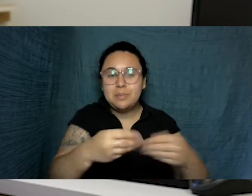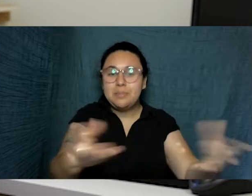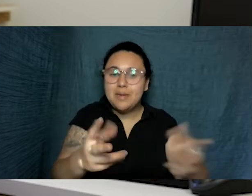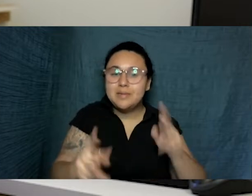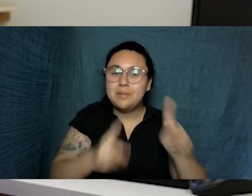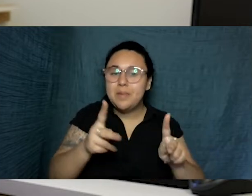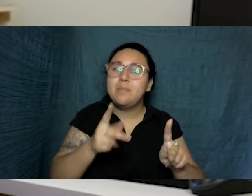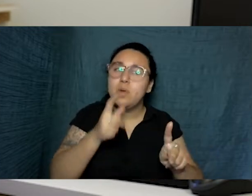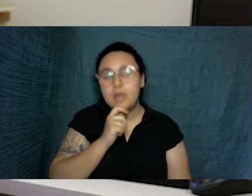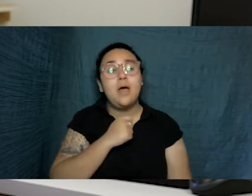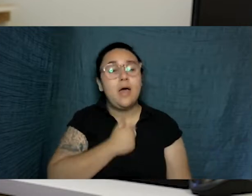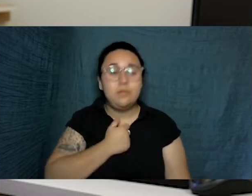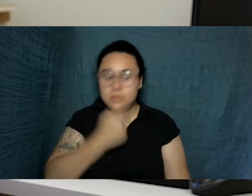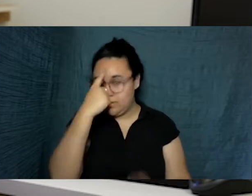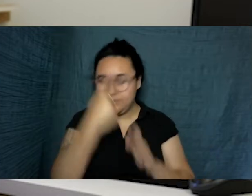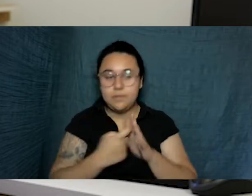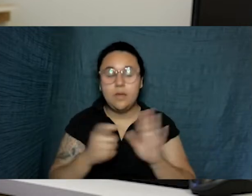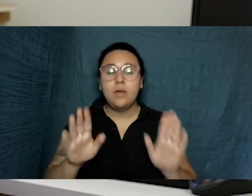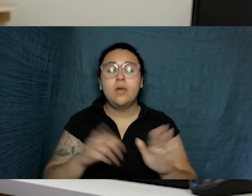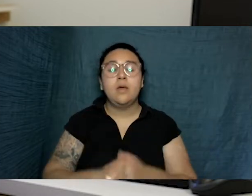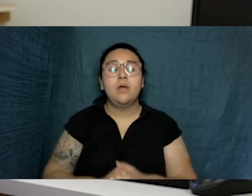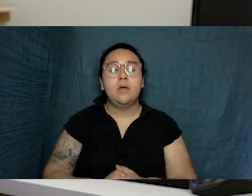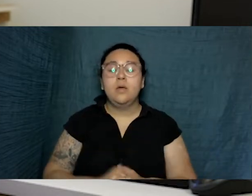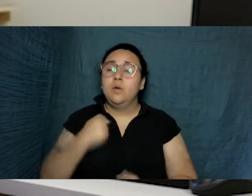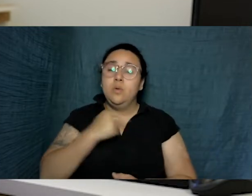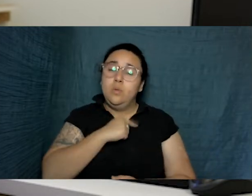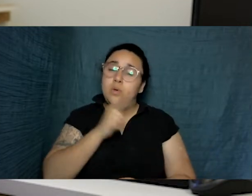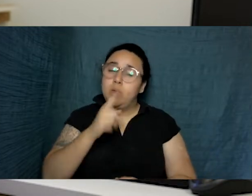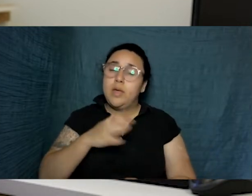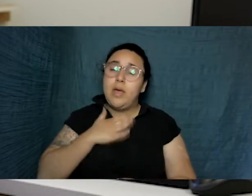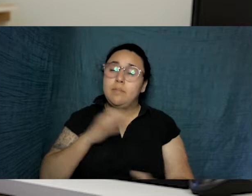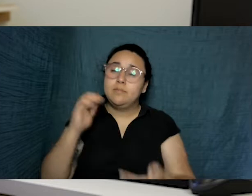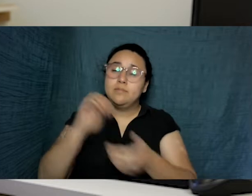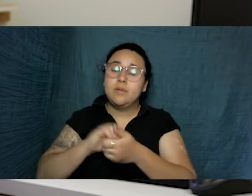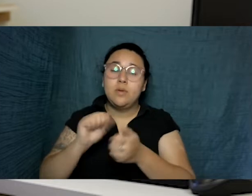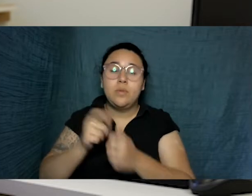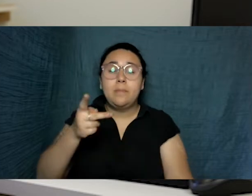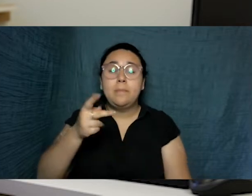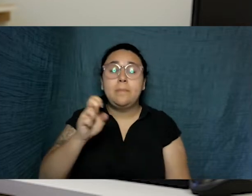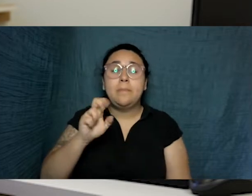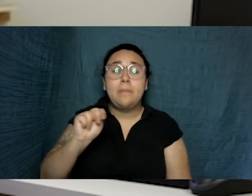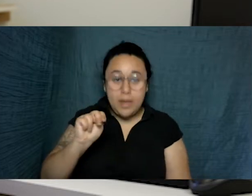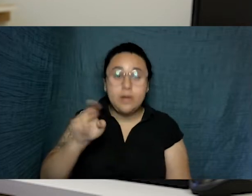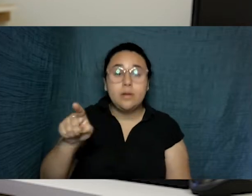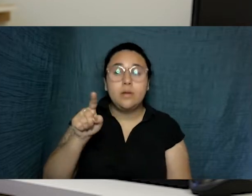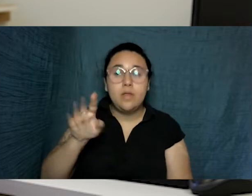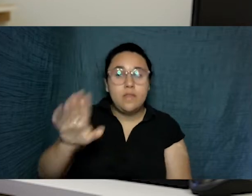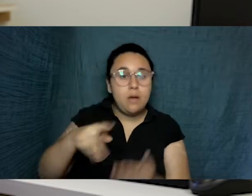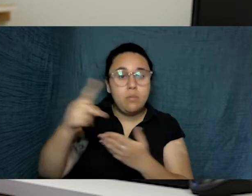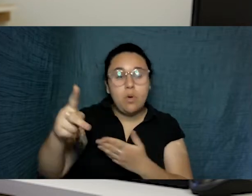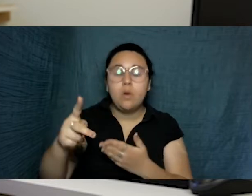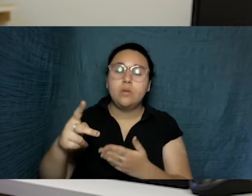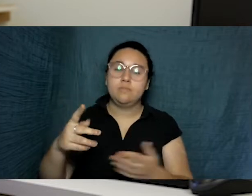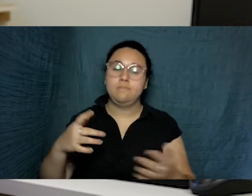who are inside. We are glad to be partnering with Penn for this program.